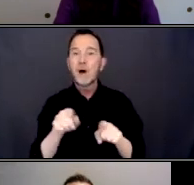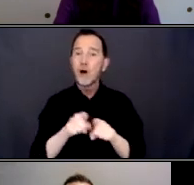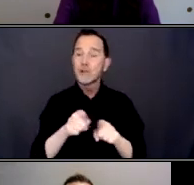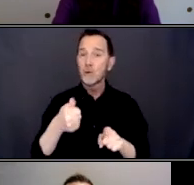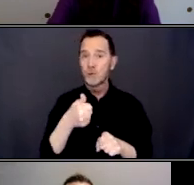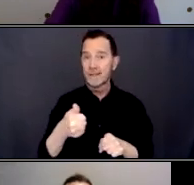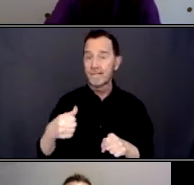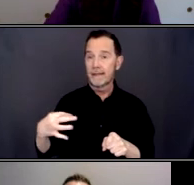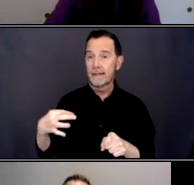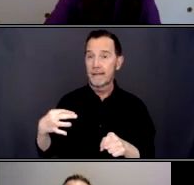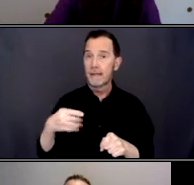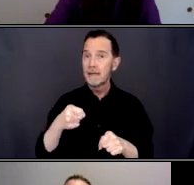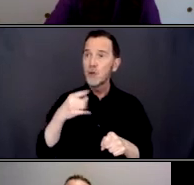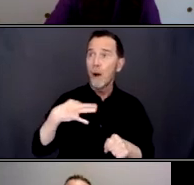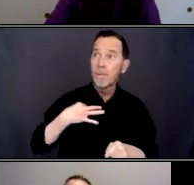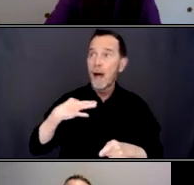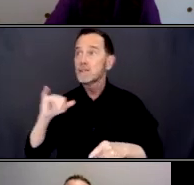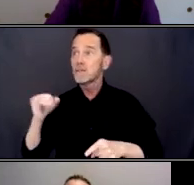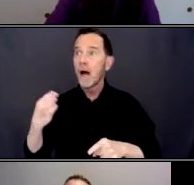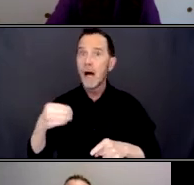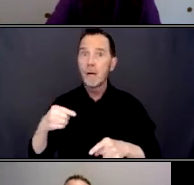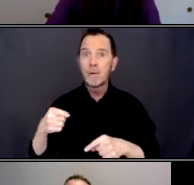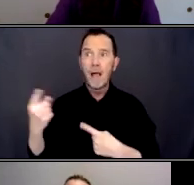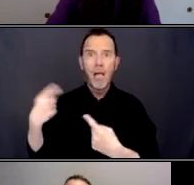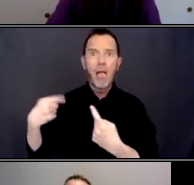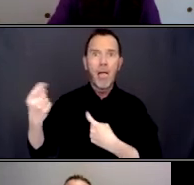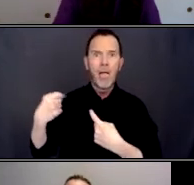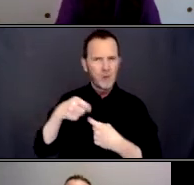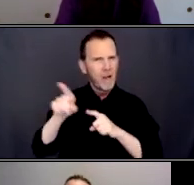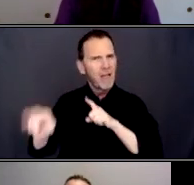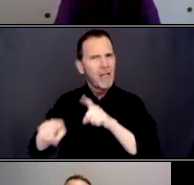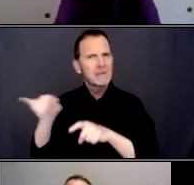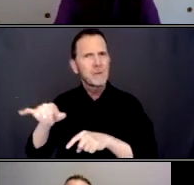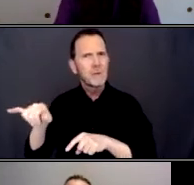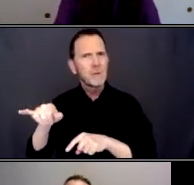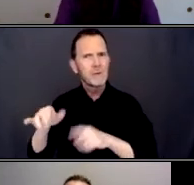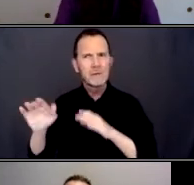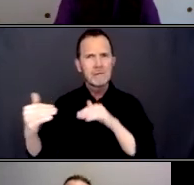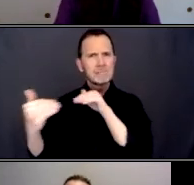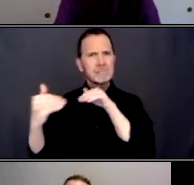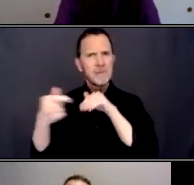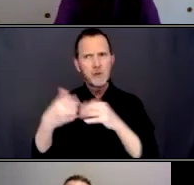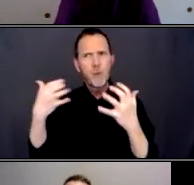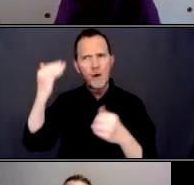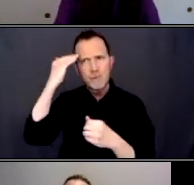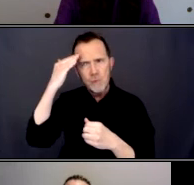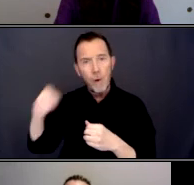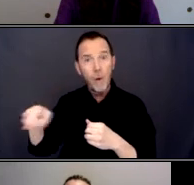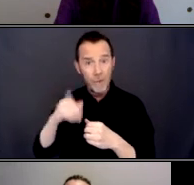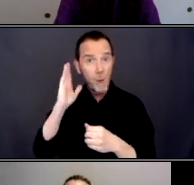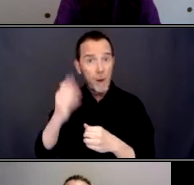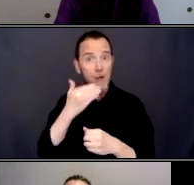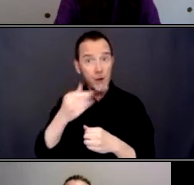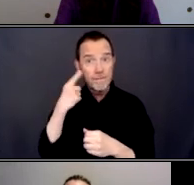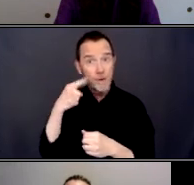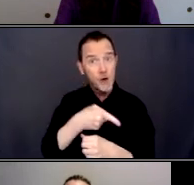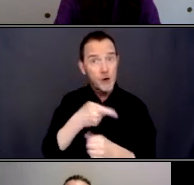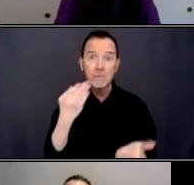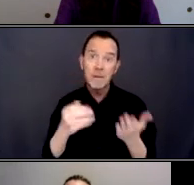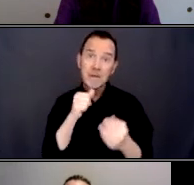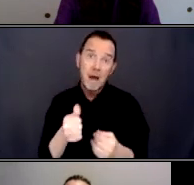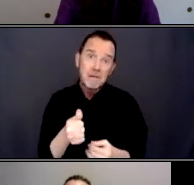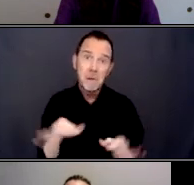interviewing your manager and your prospective manager about how inclusive they are. Really great points.